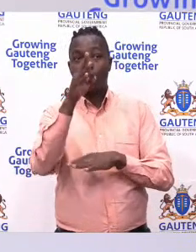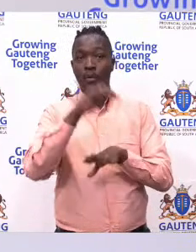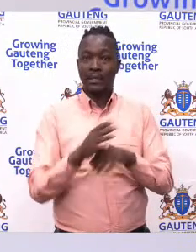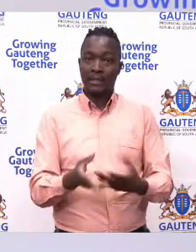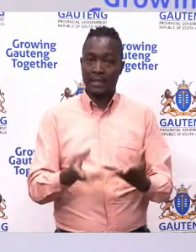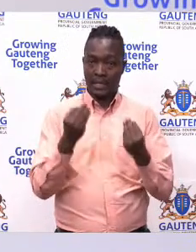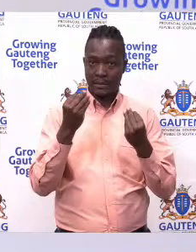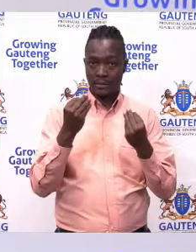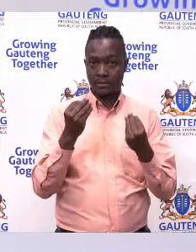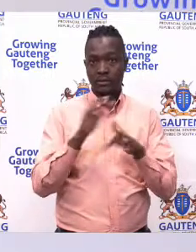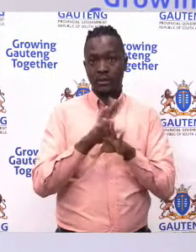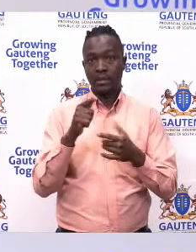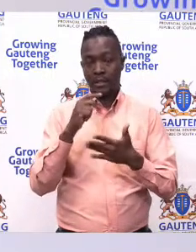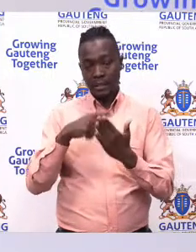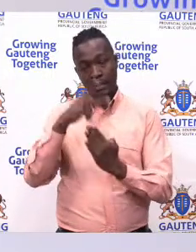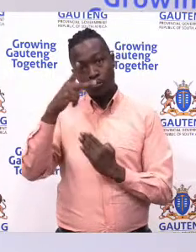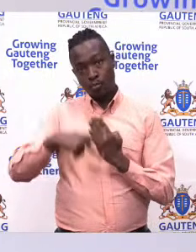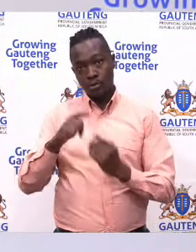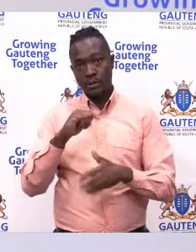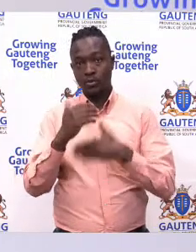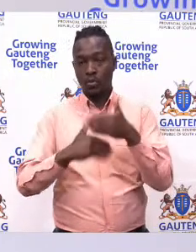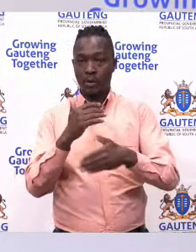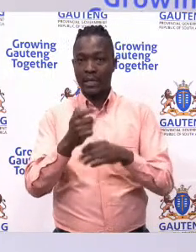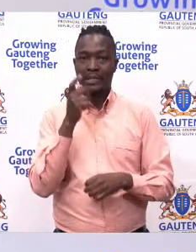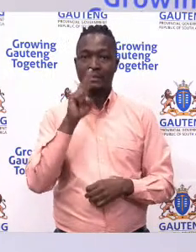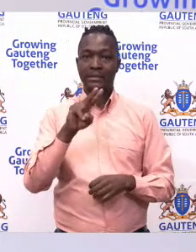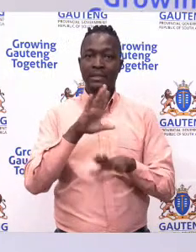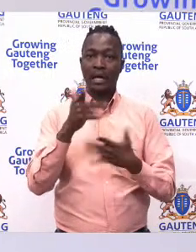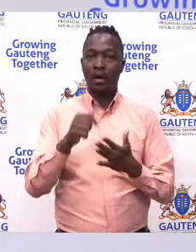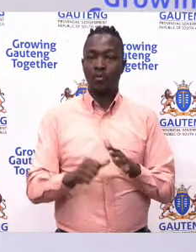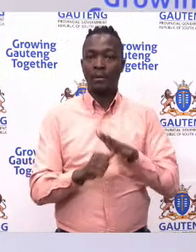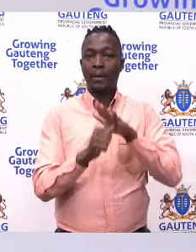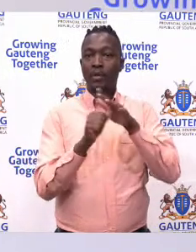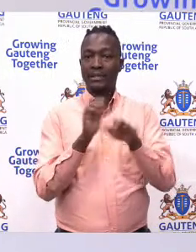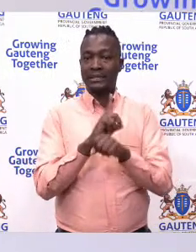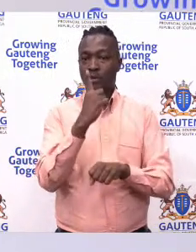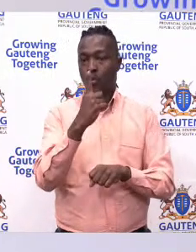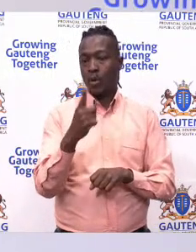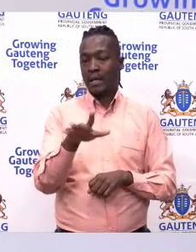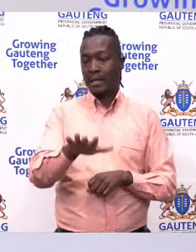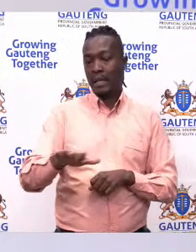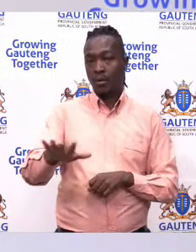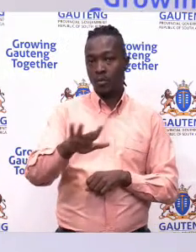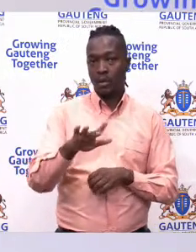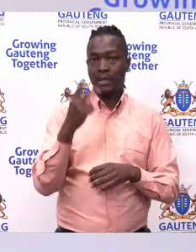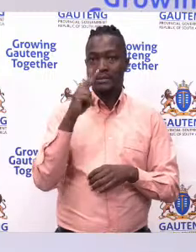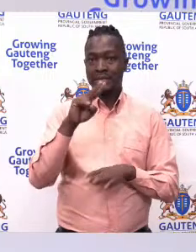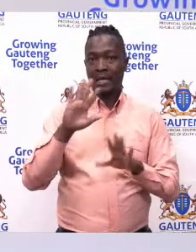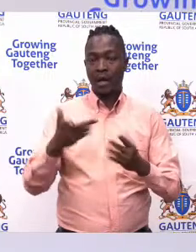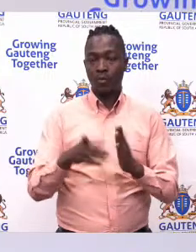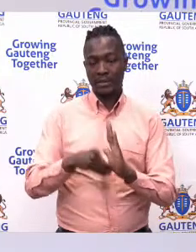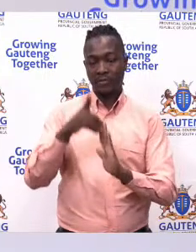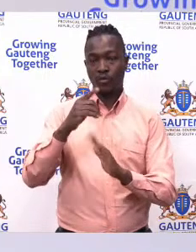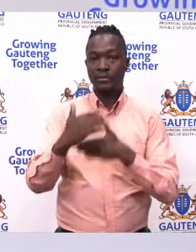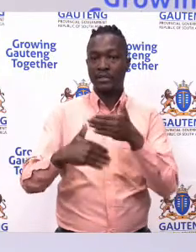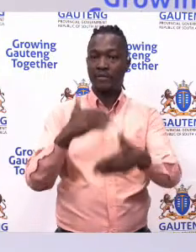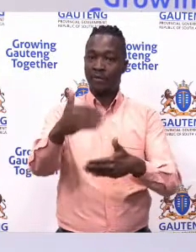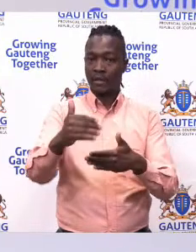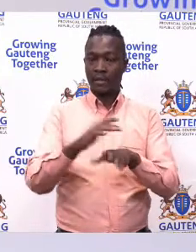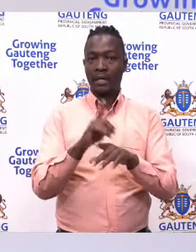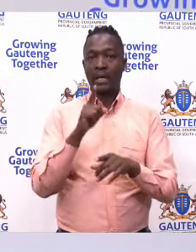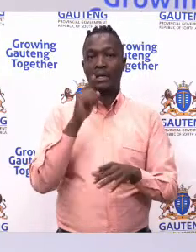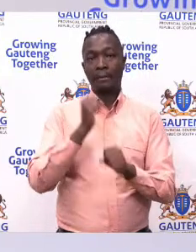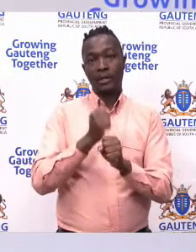getting the project going and see how we pilot it in one area and see how it develops further and make sure that